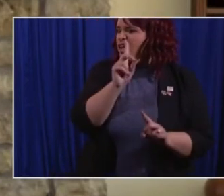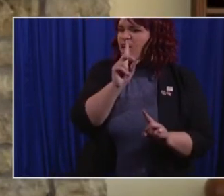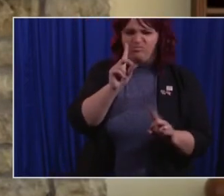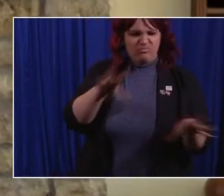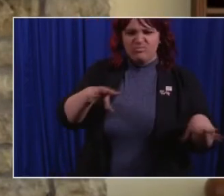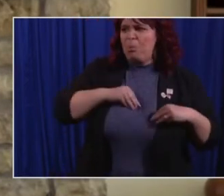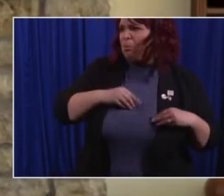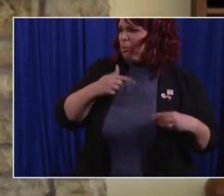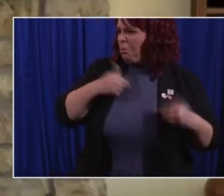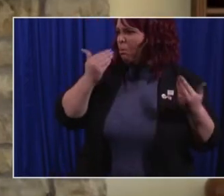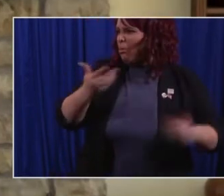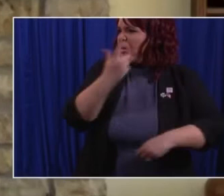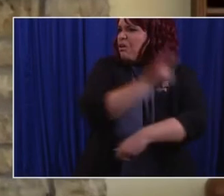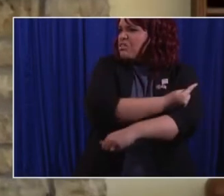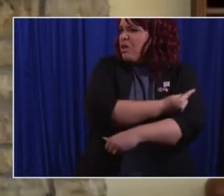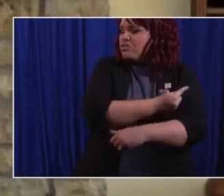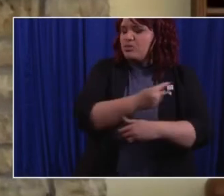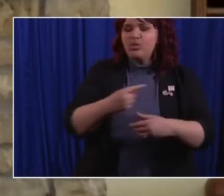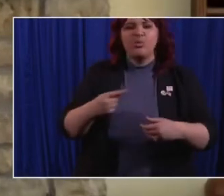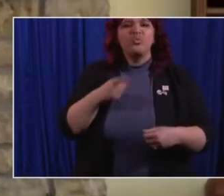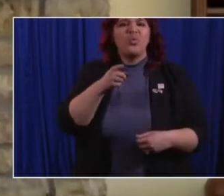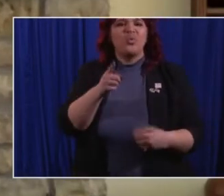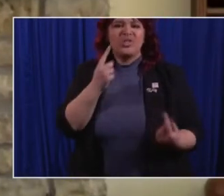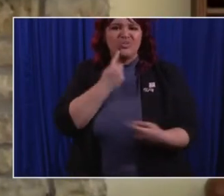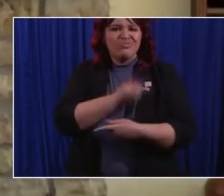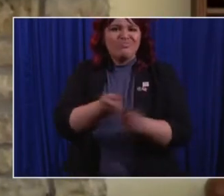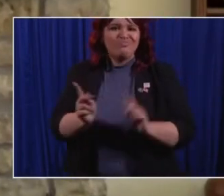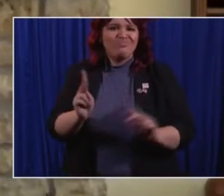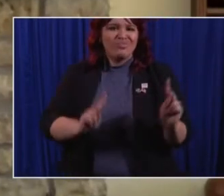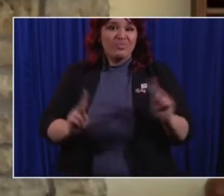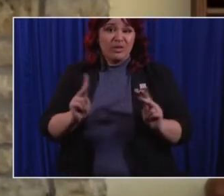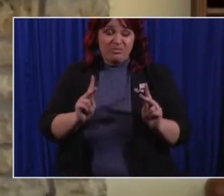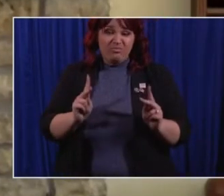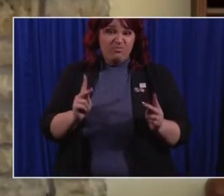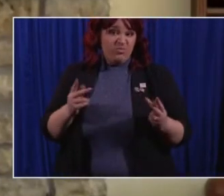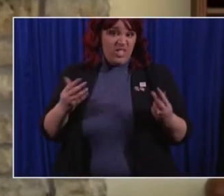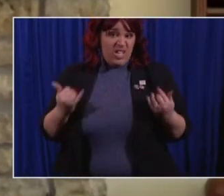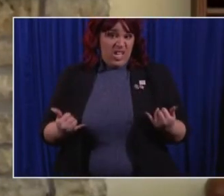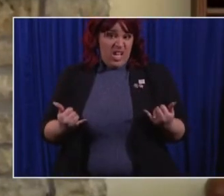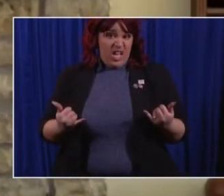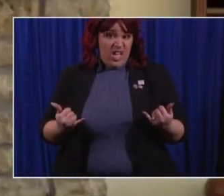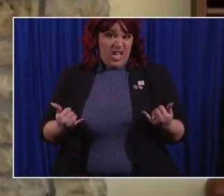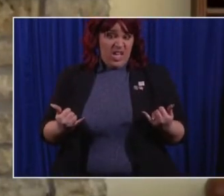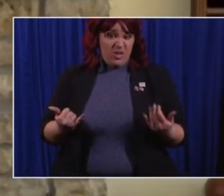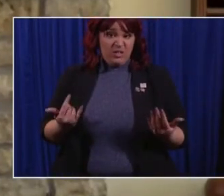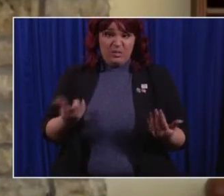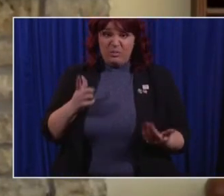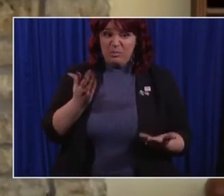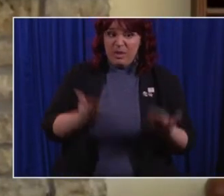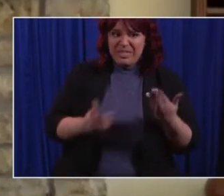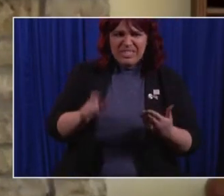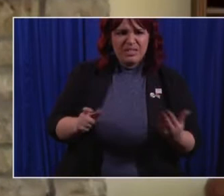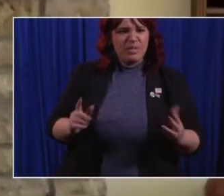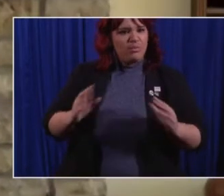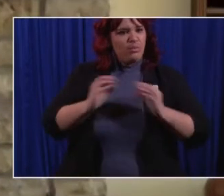those registrants, and what it says, if anything, about the need for the now overdue state clearinghouse website.